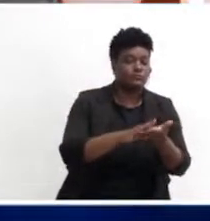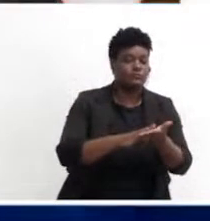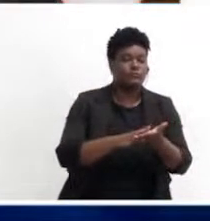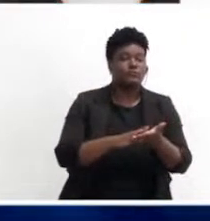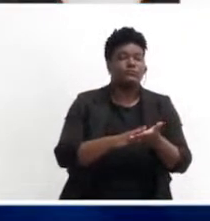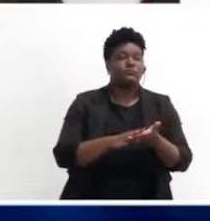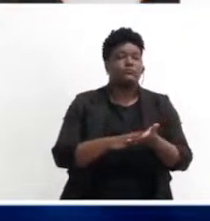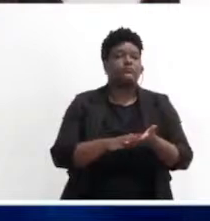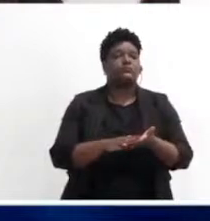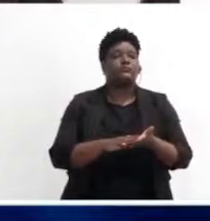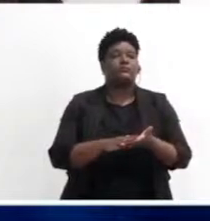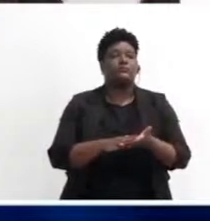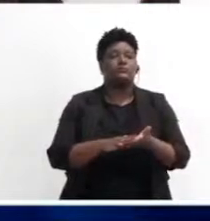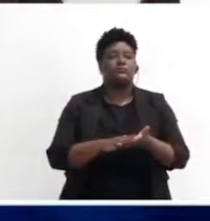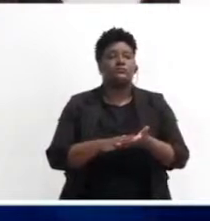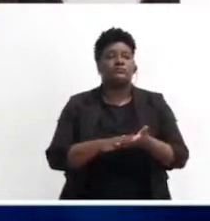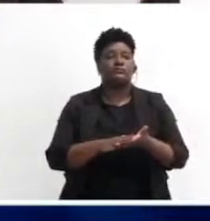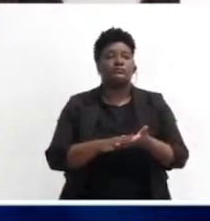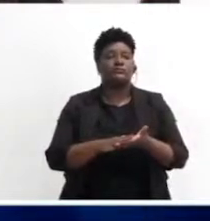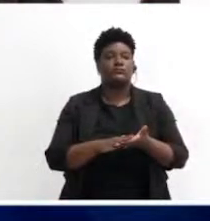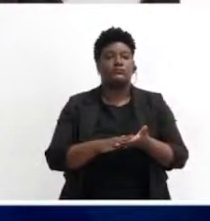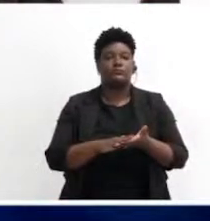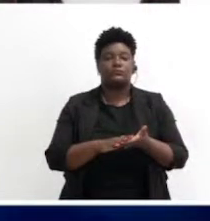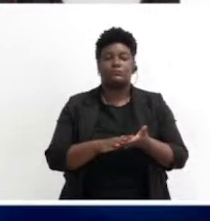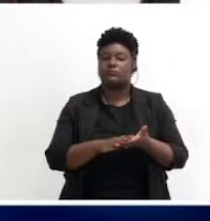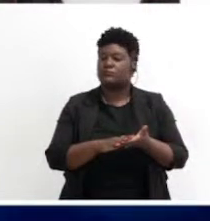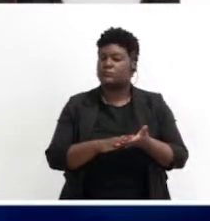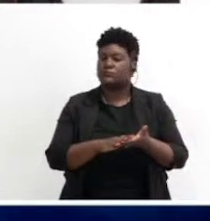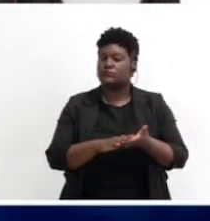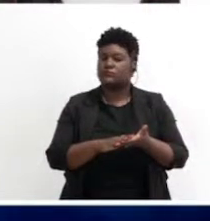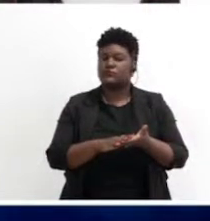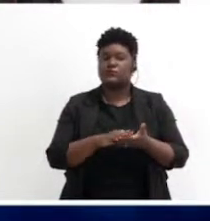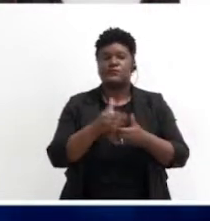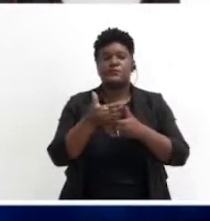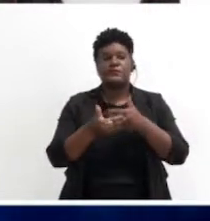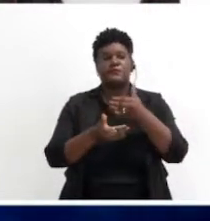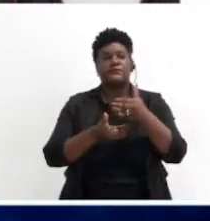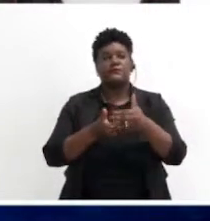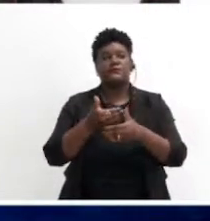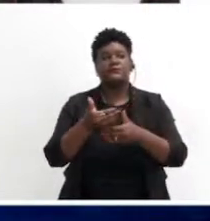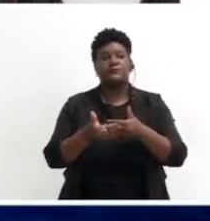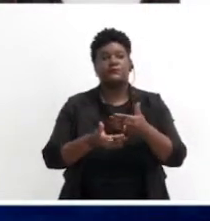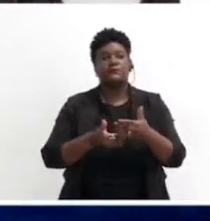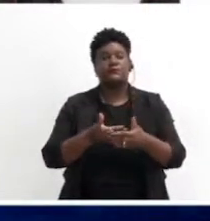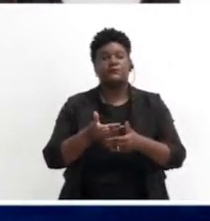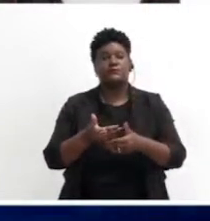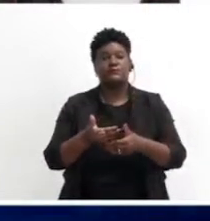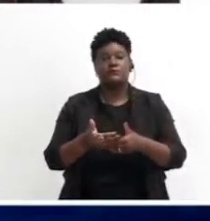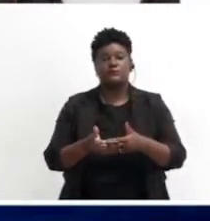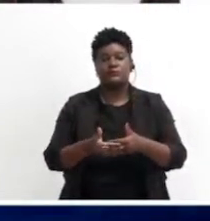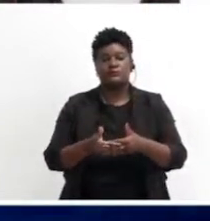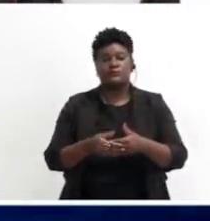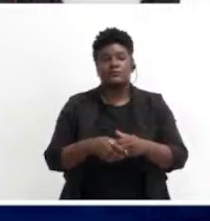There's just showing some of the possible issues that can arise in bumping. You see some voids there.